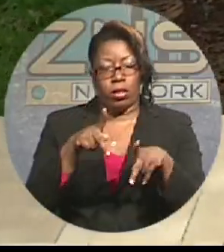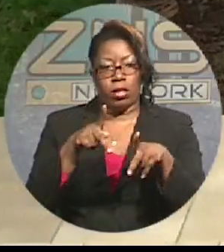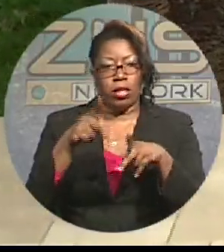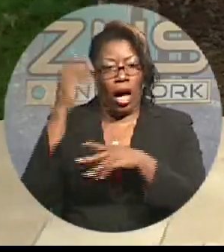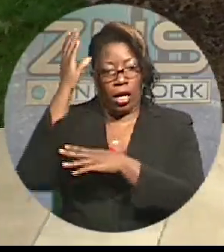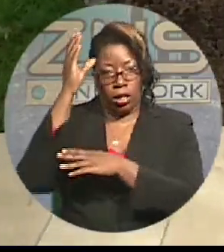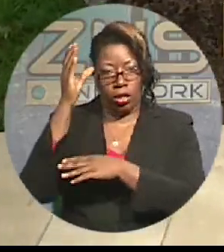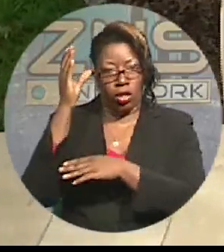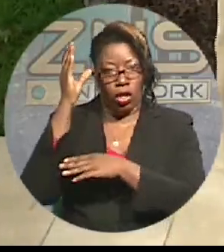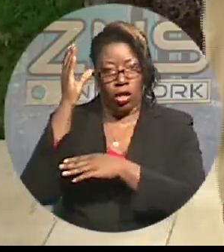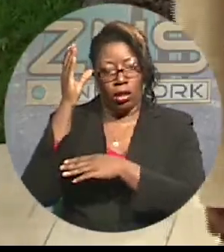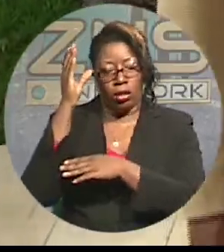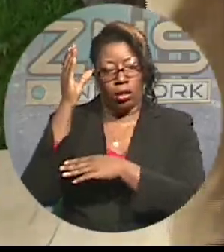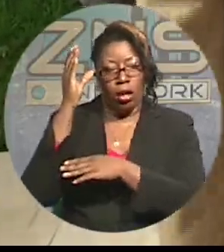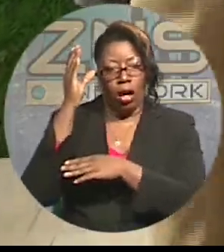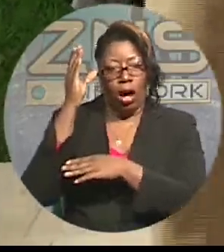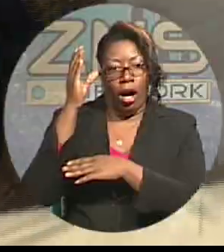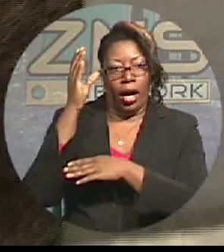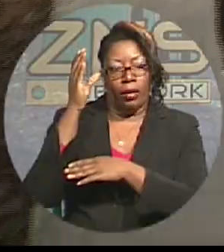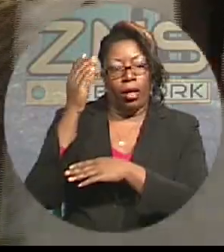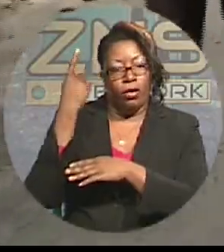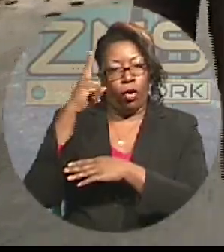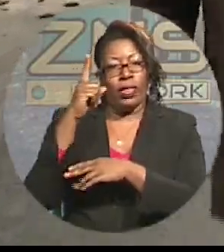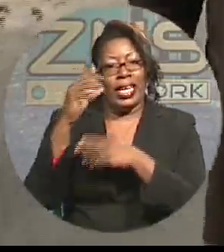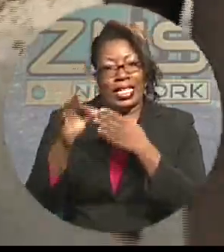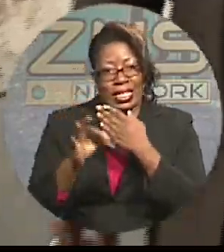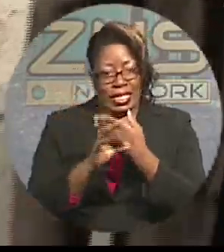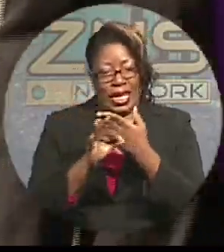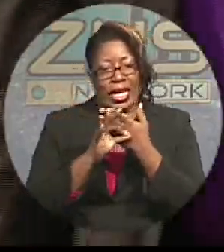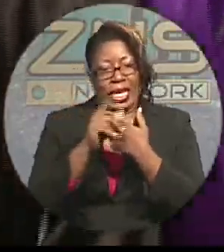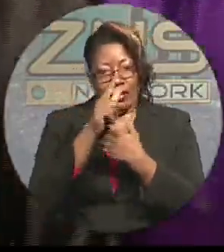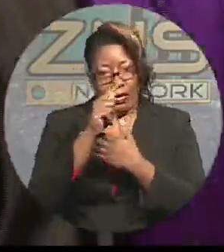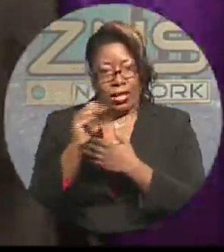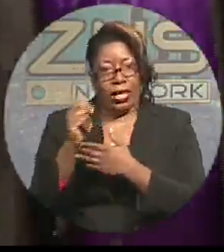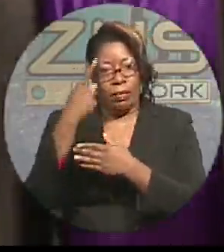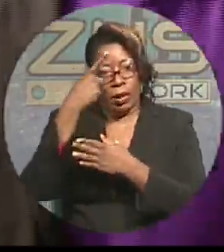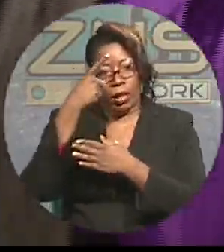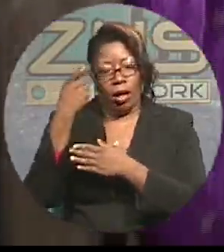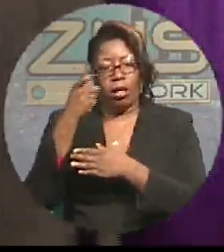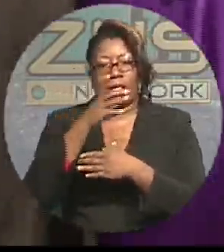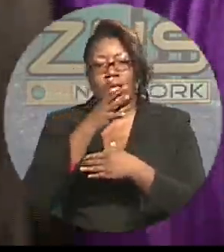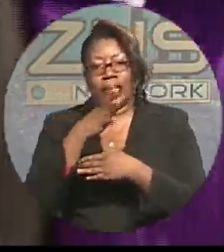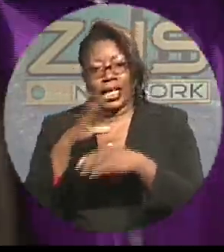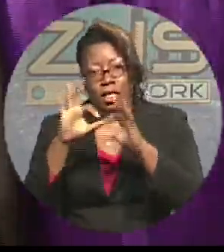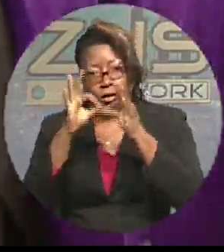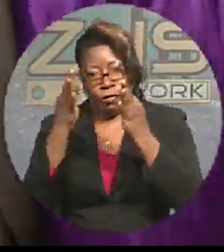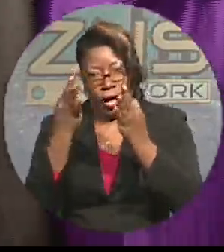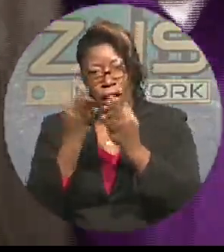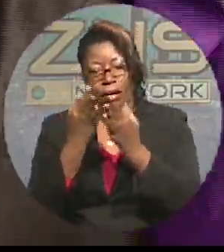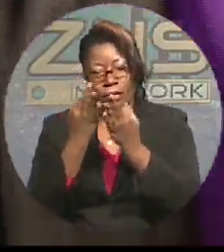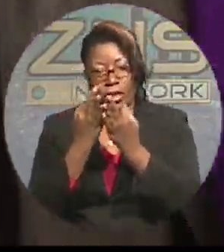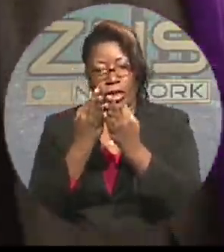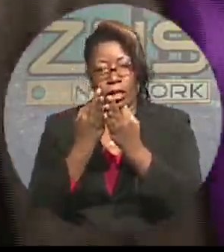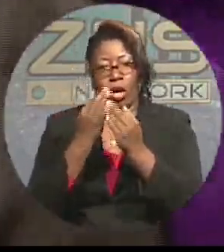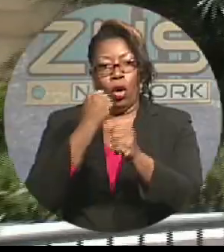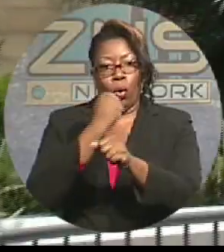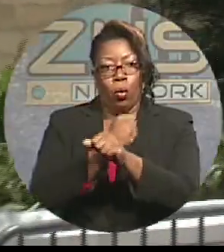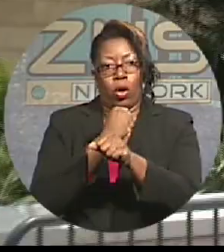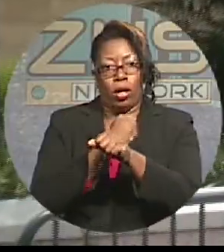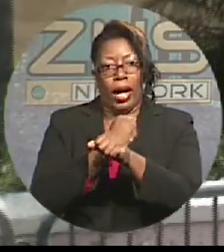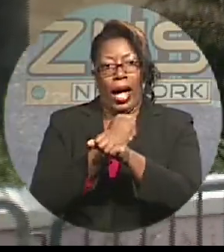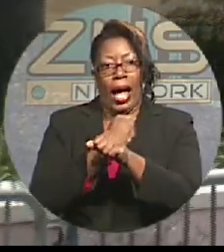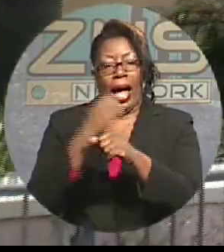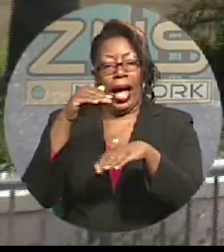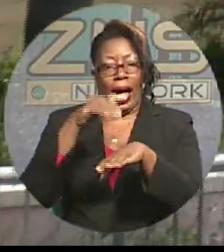prison, as relatives of the deceased Trishka Brennan work in maximum security there. In noting their concerns, Chief Magistrate